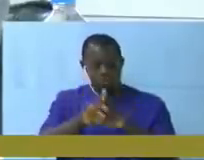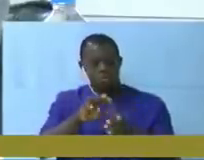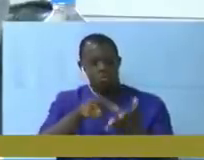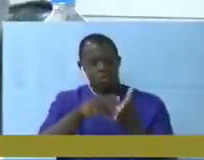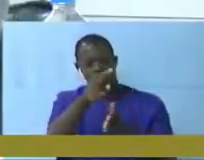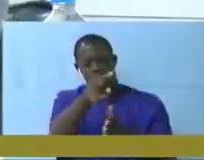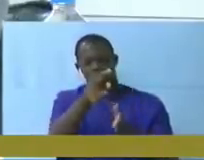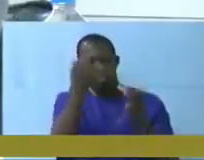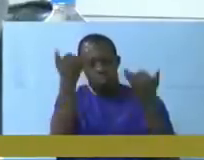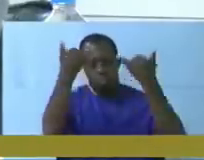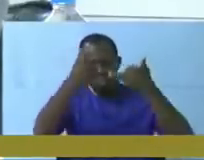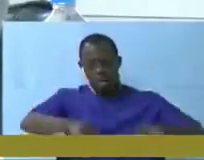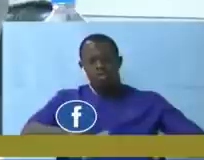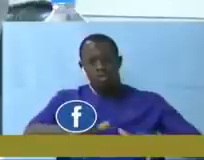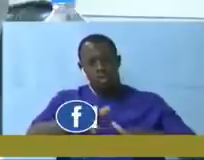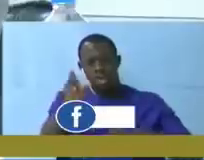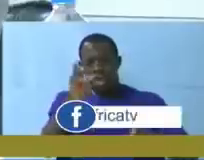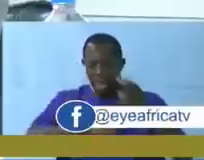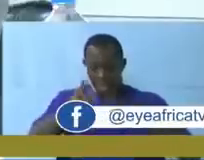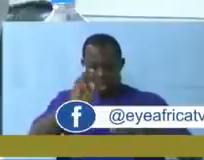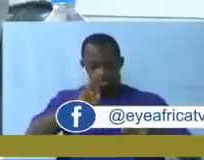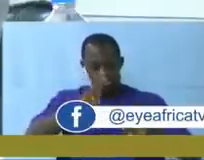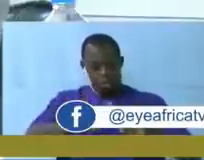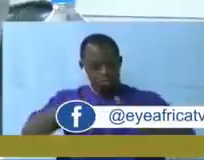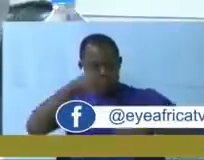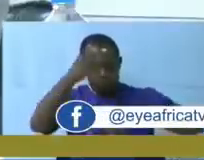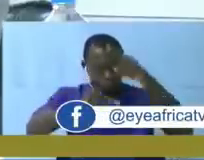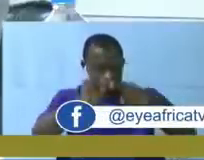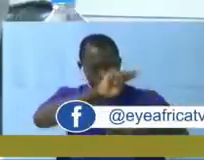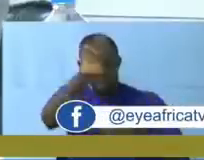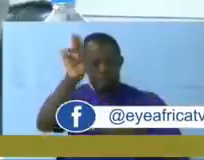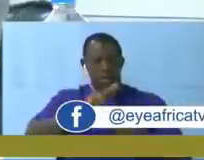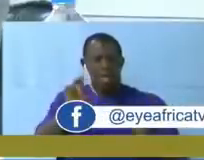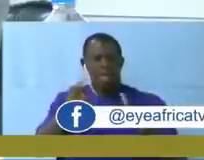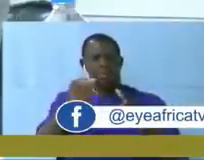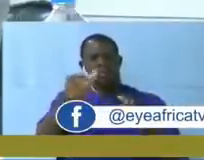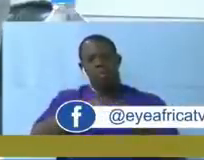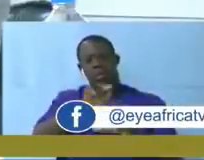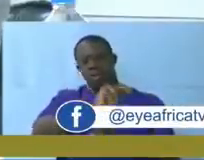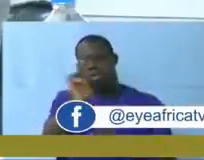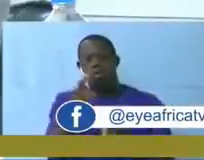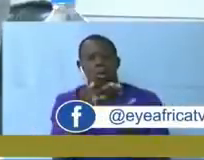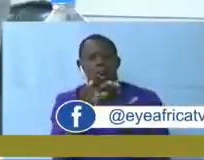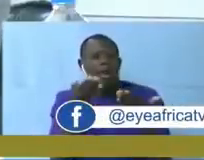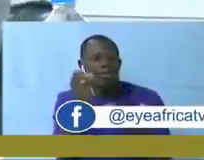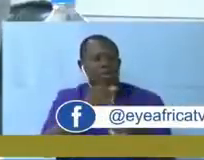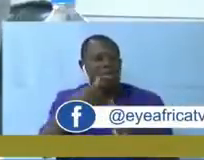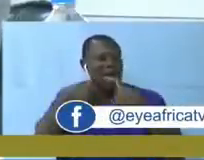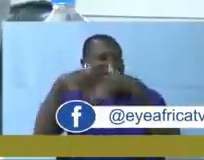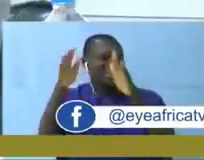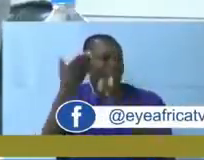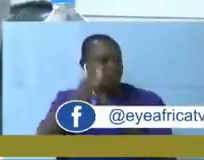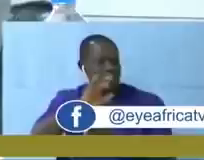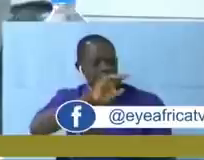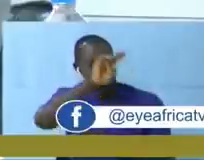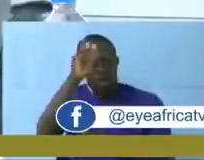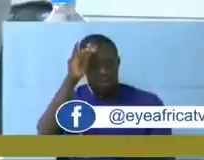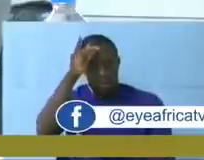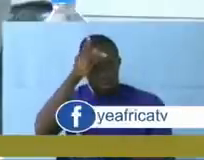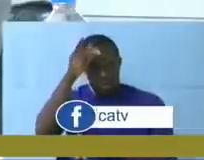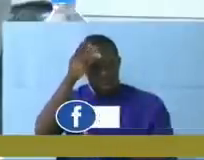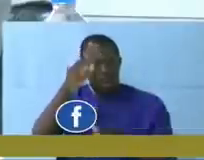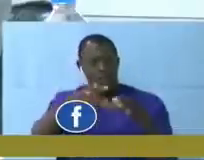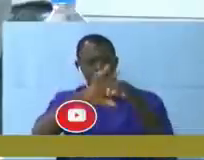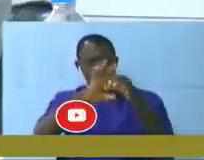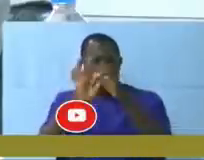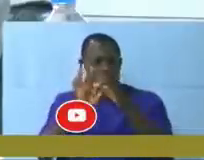1997 constitution bi dal dina fa wiral ne temen ne bu fekke ne daxé nañ la ci parti bi nga nek bu boba sa 6 bi nga am ci négu député